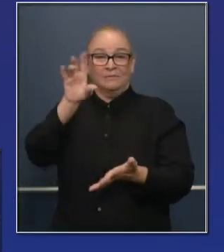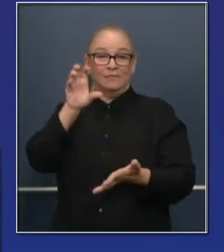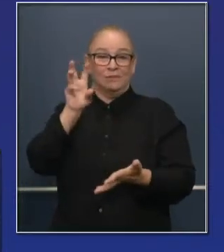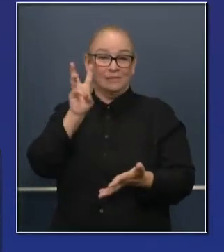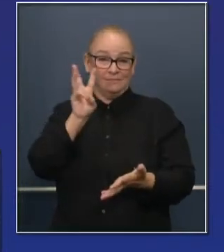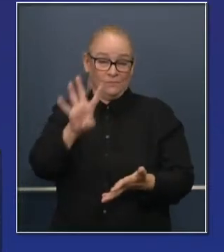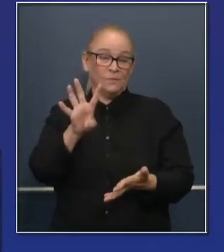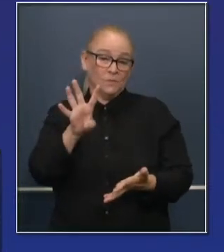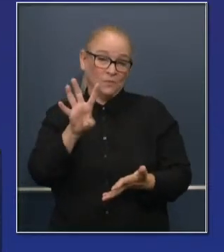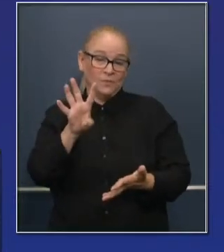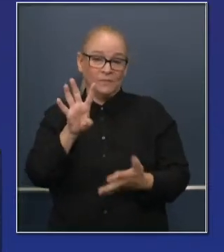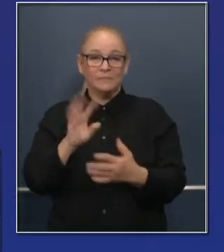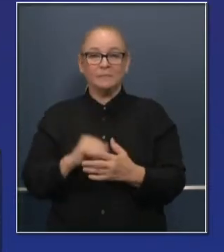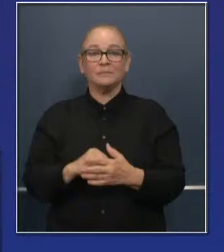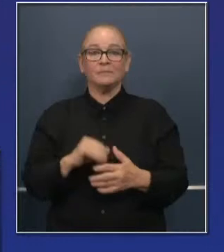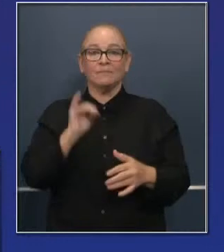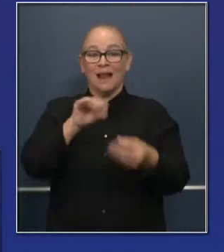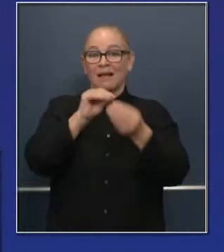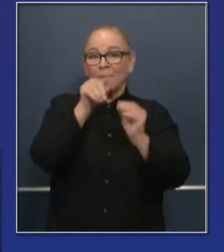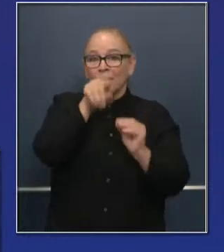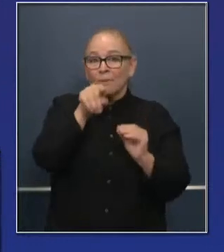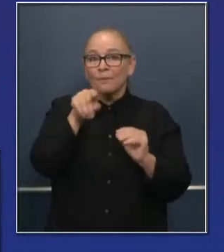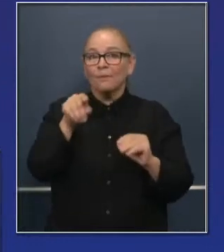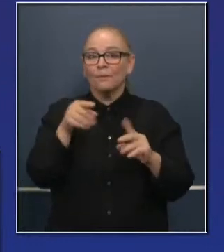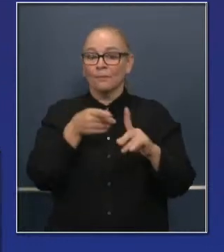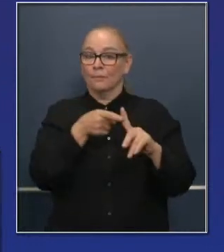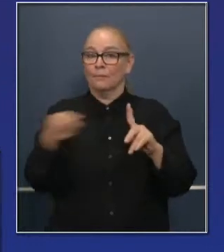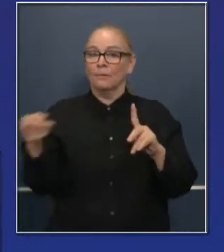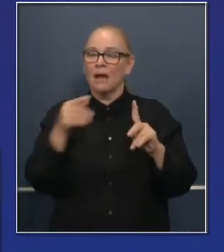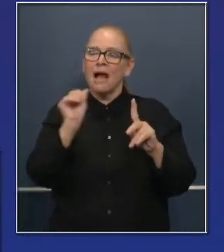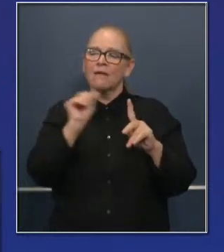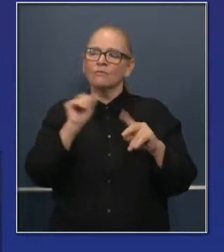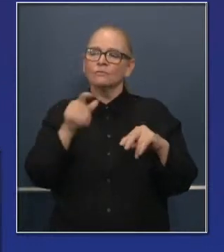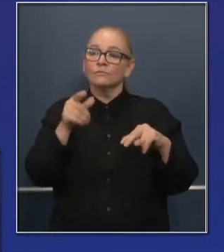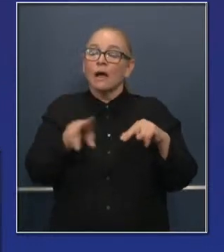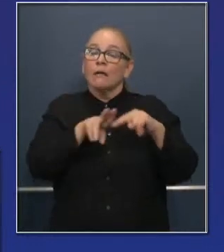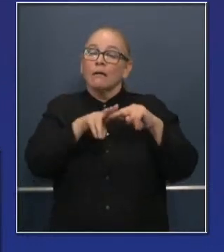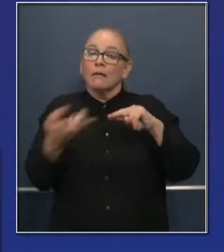7,764. That 7-day average, by the way, is down roughly